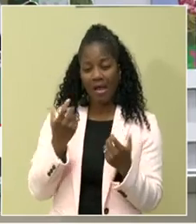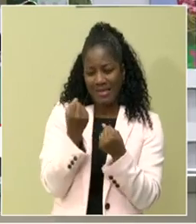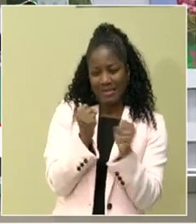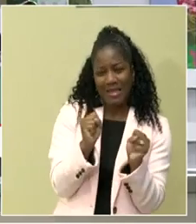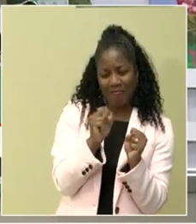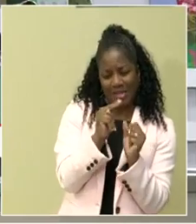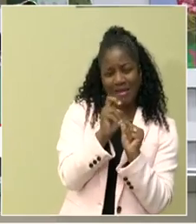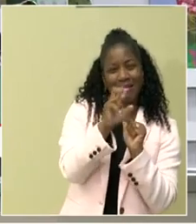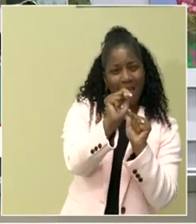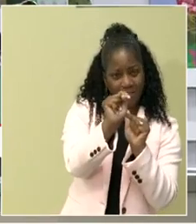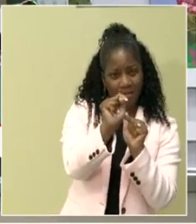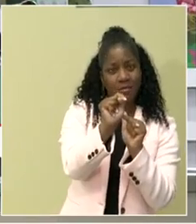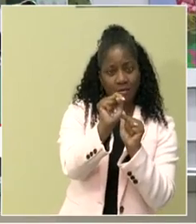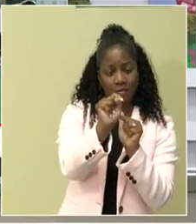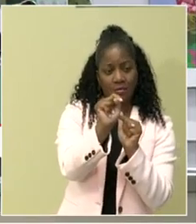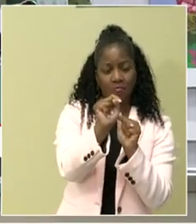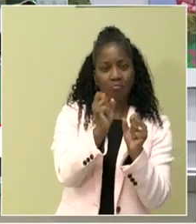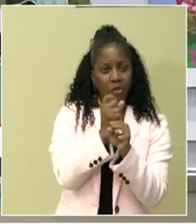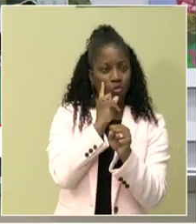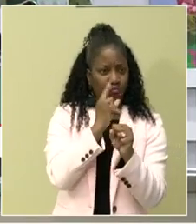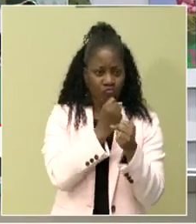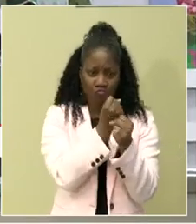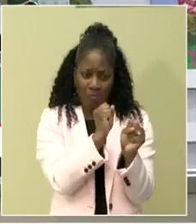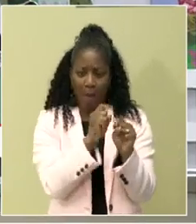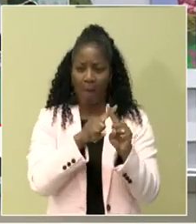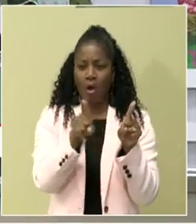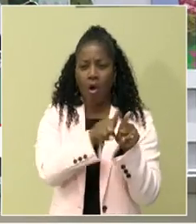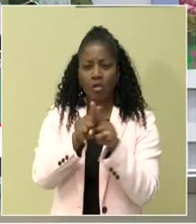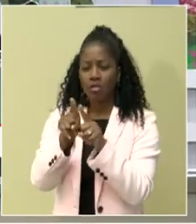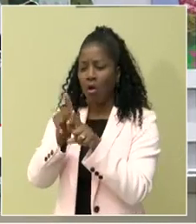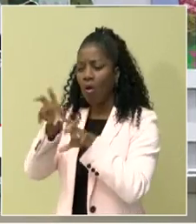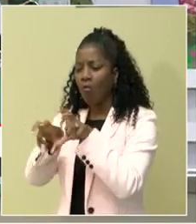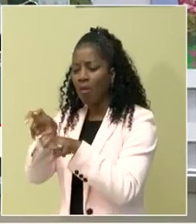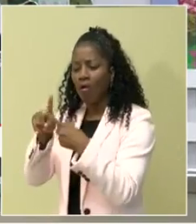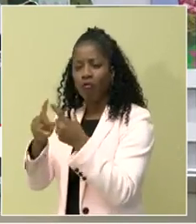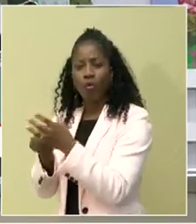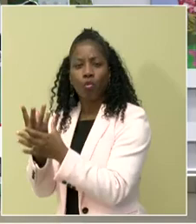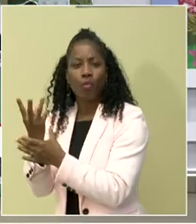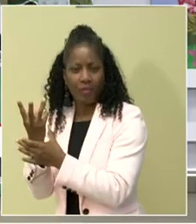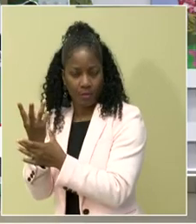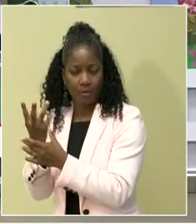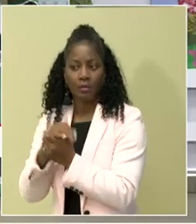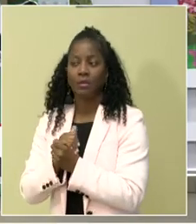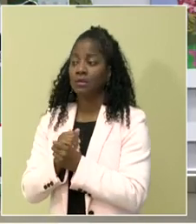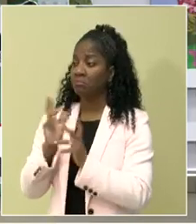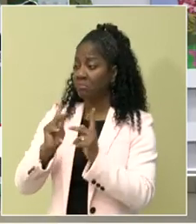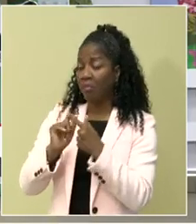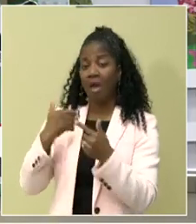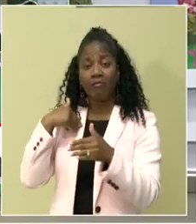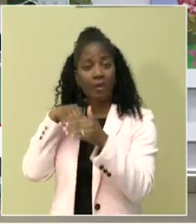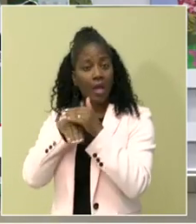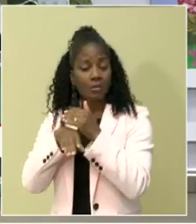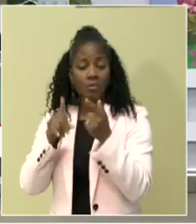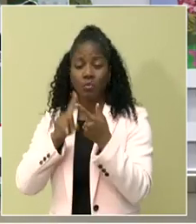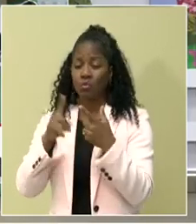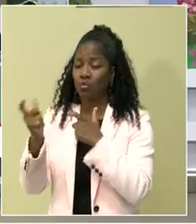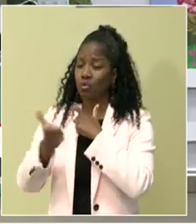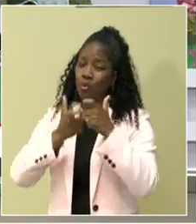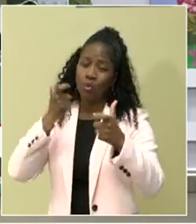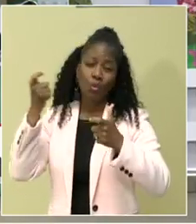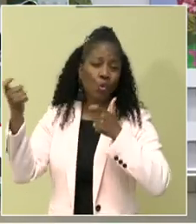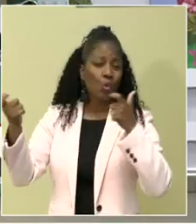also investments in our growth. So people in the District of Columbia have access to the